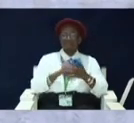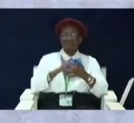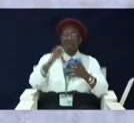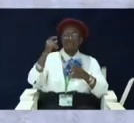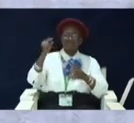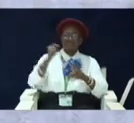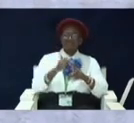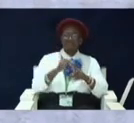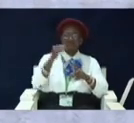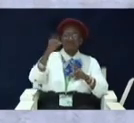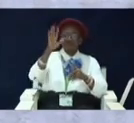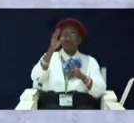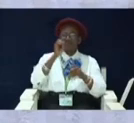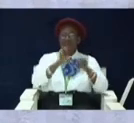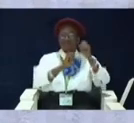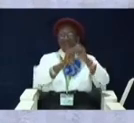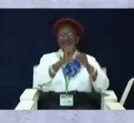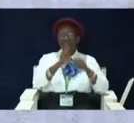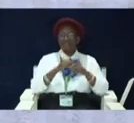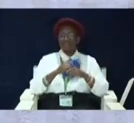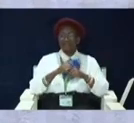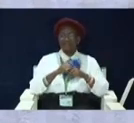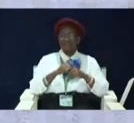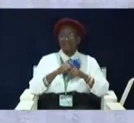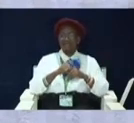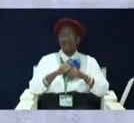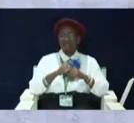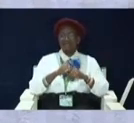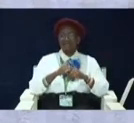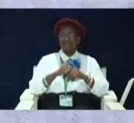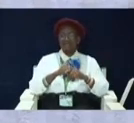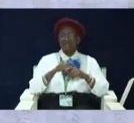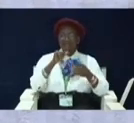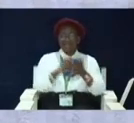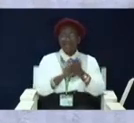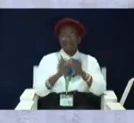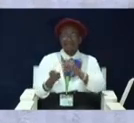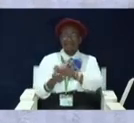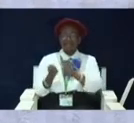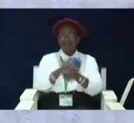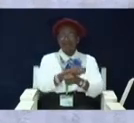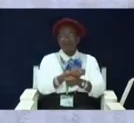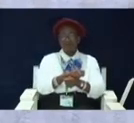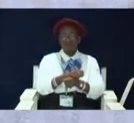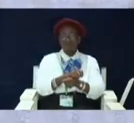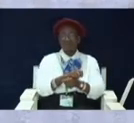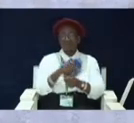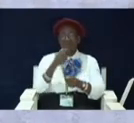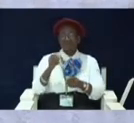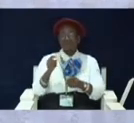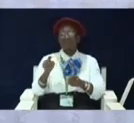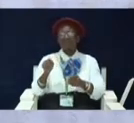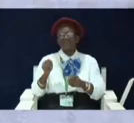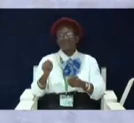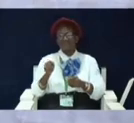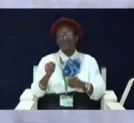of Elisha, Oro Elisha, that turned the tide for the